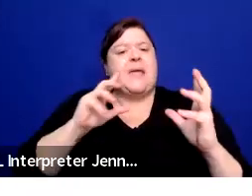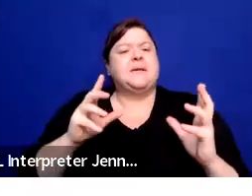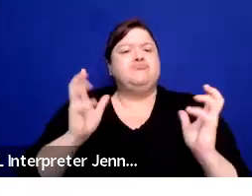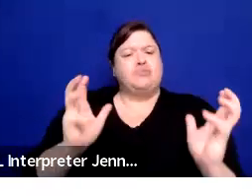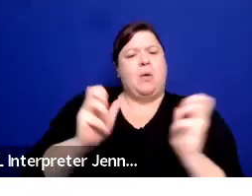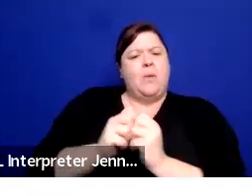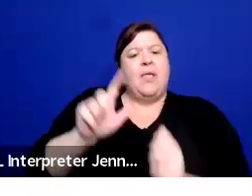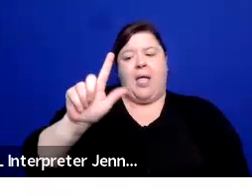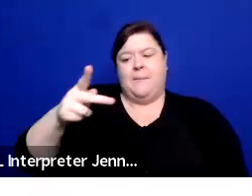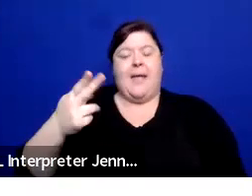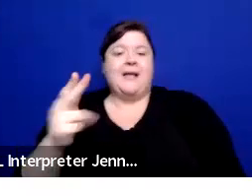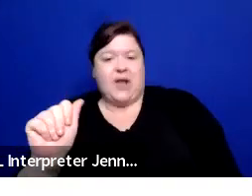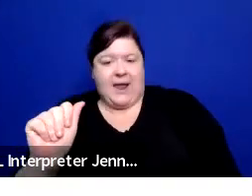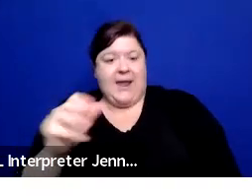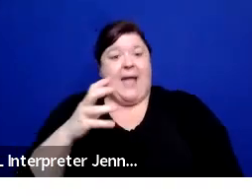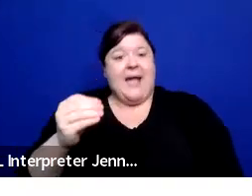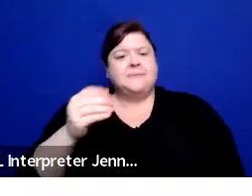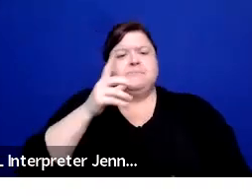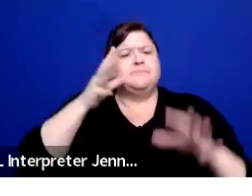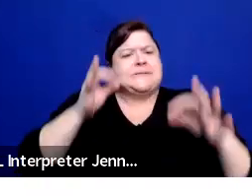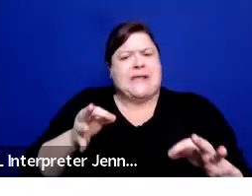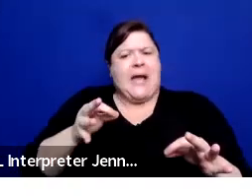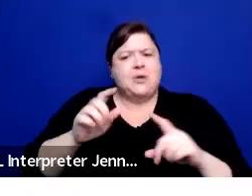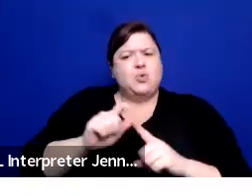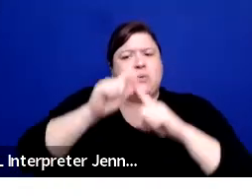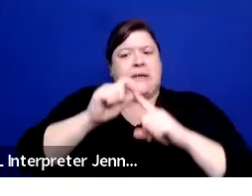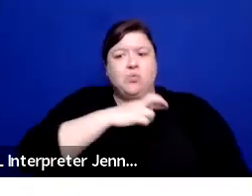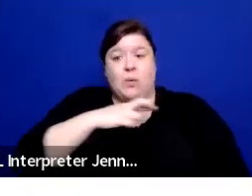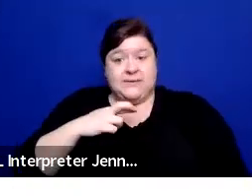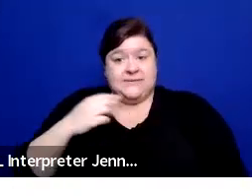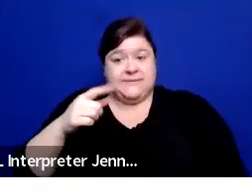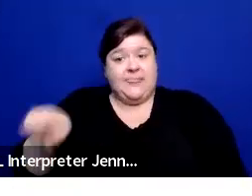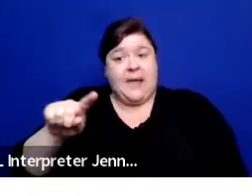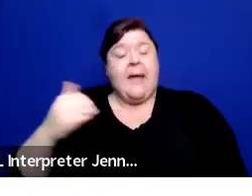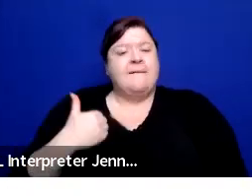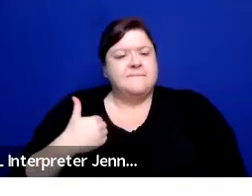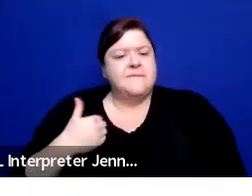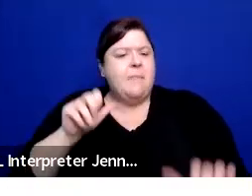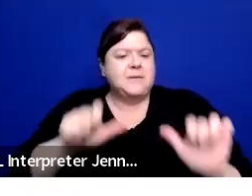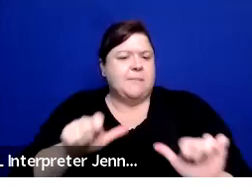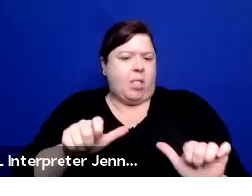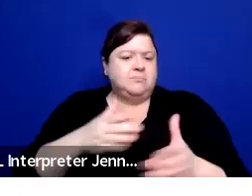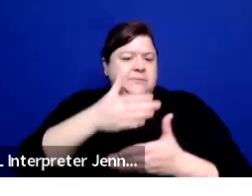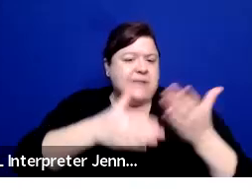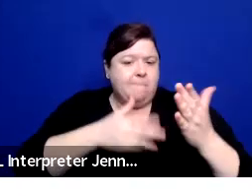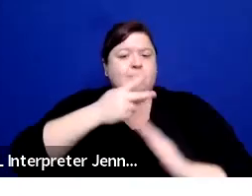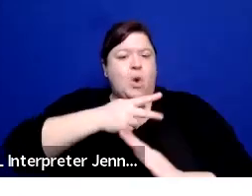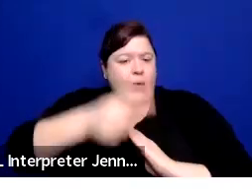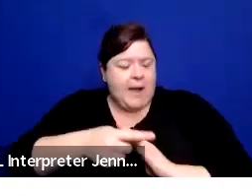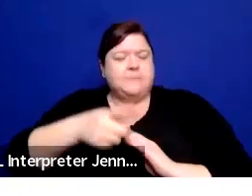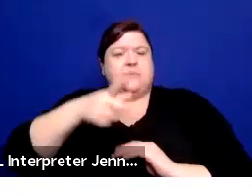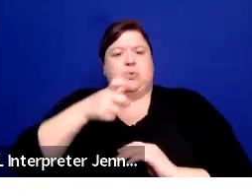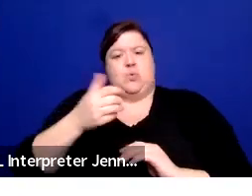in consideration of any unique risks of the children or staff that they're working with. We appreciate that for some programs who serve children